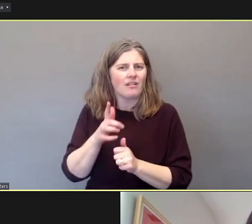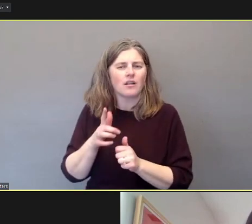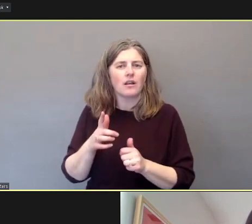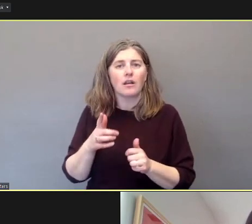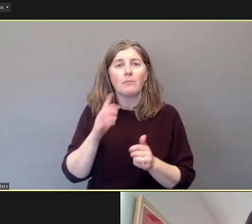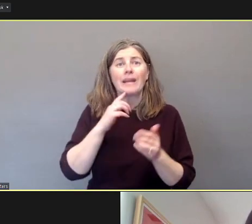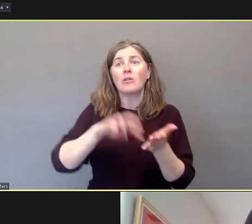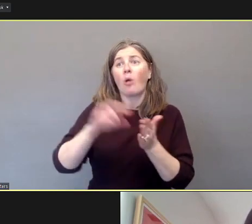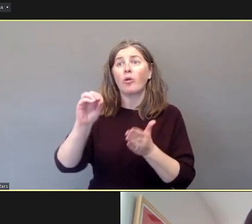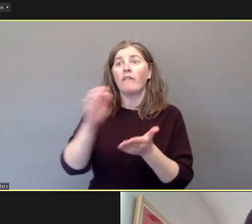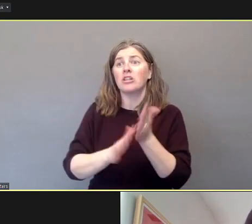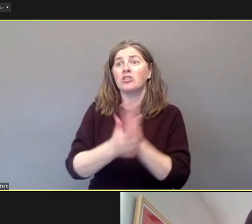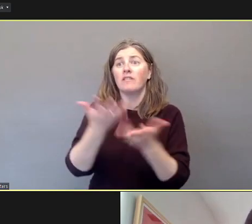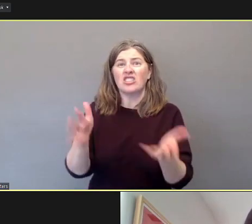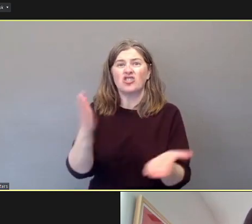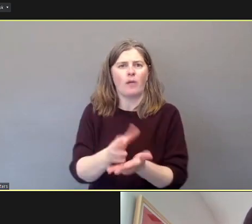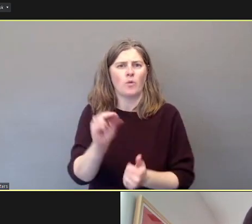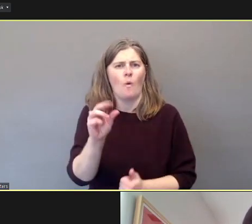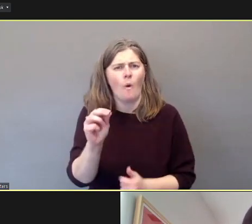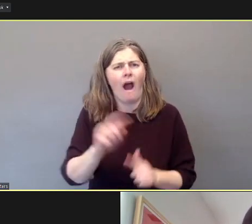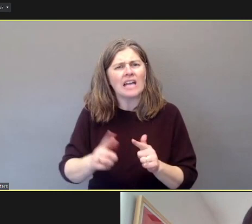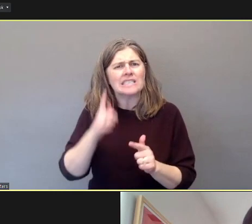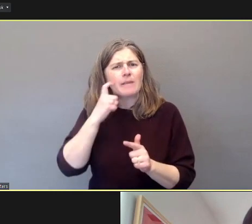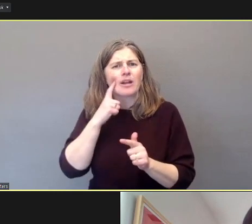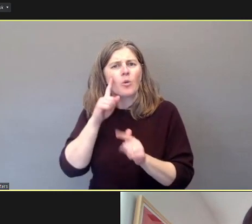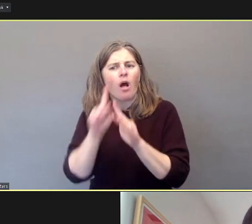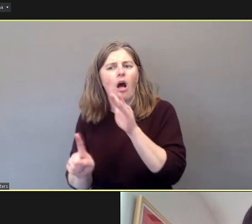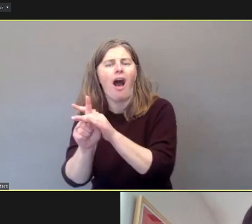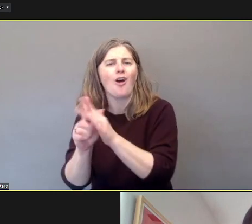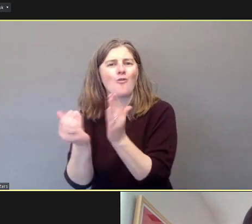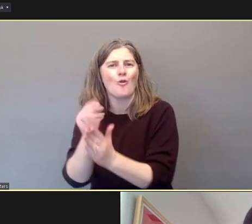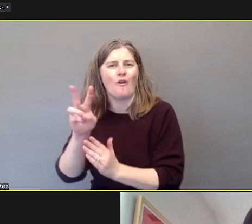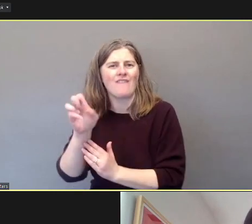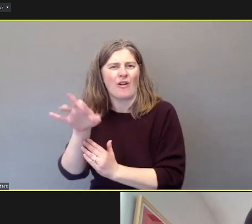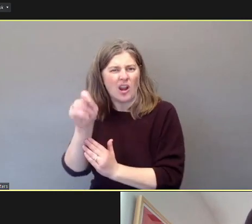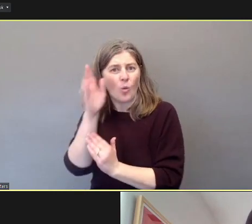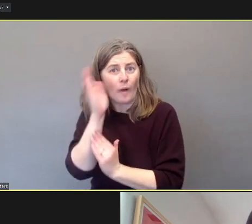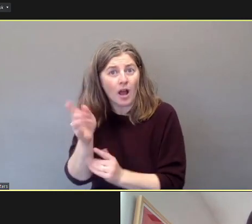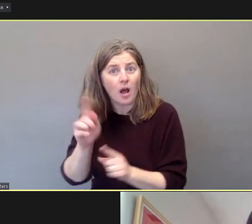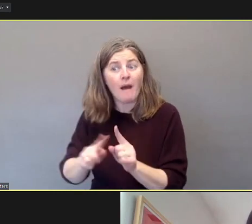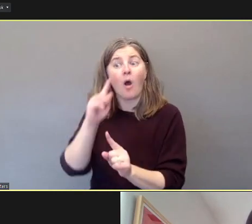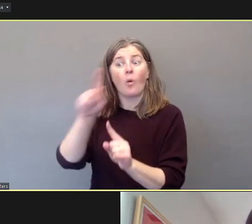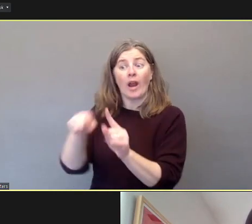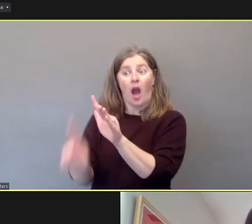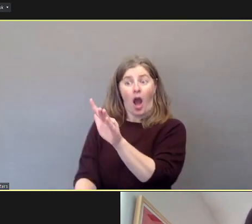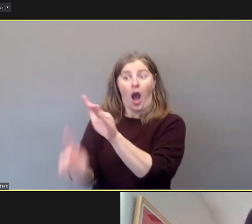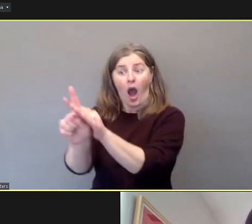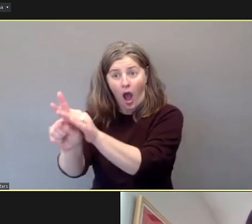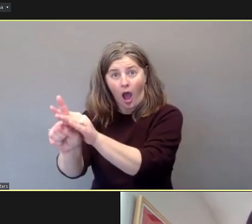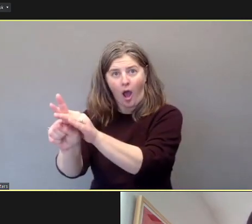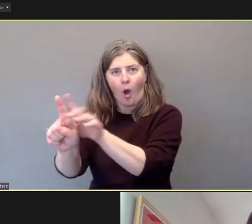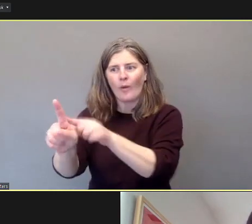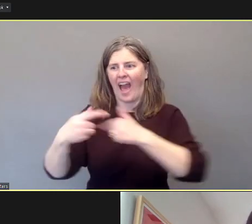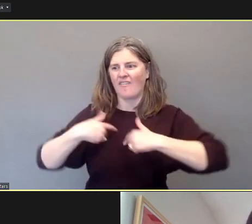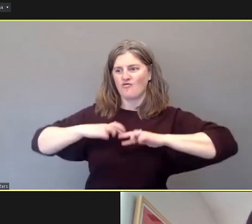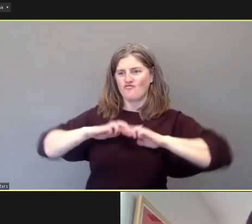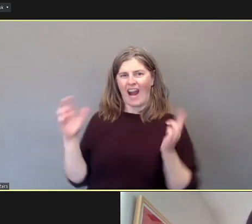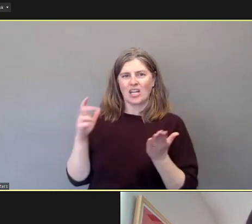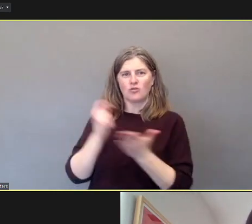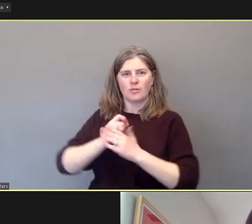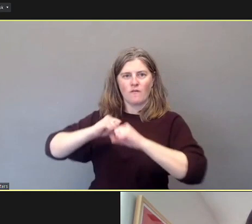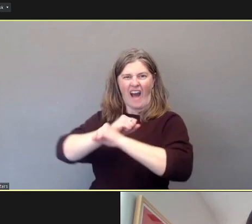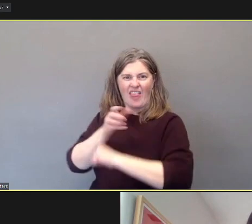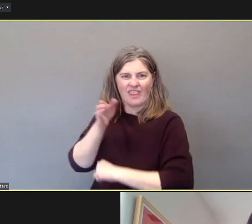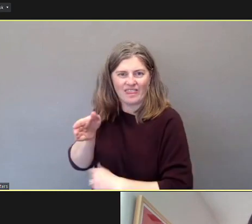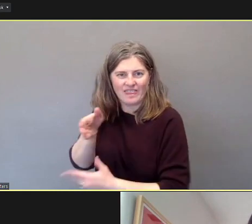have, if there is another wave, and there probably will be, that we have effective treatments close to home that are easy to get, like